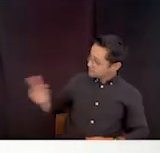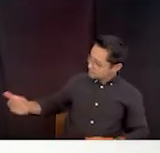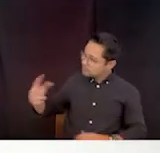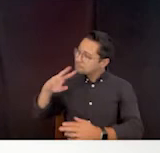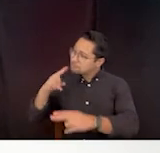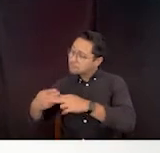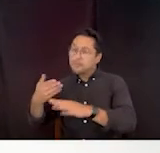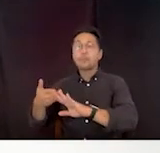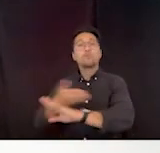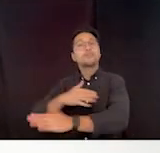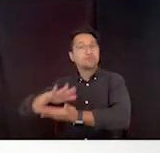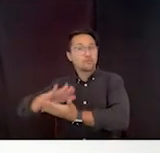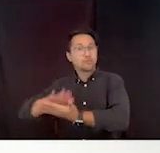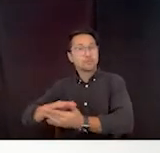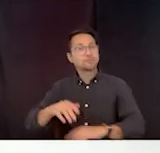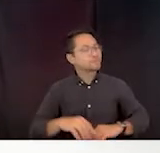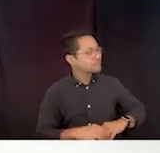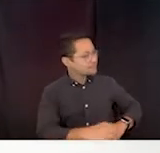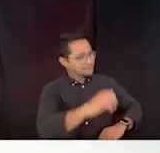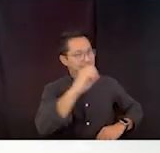Okay, so once your child